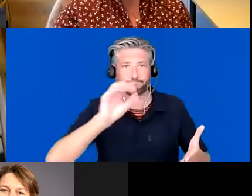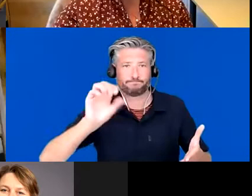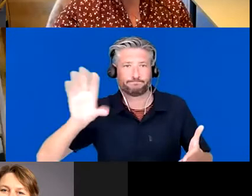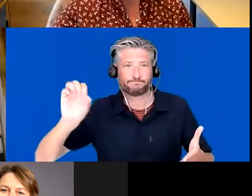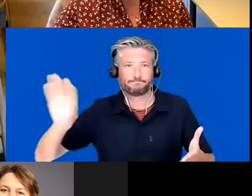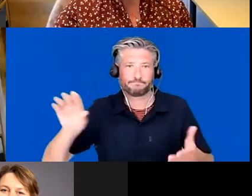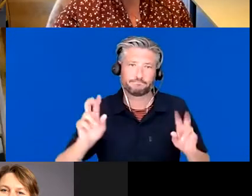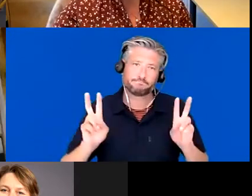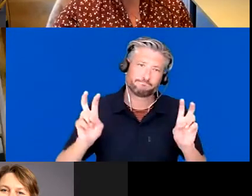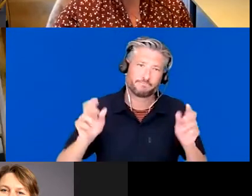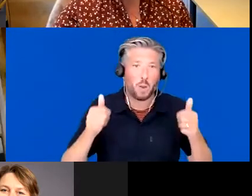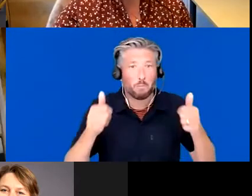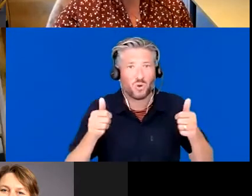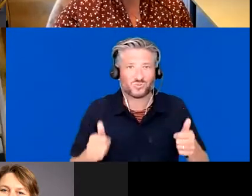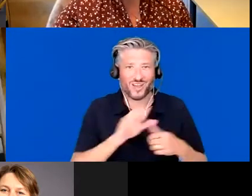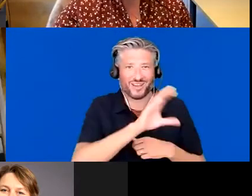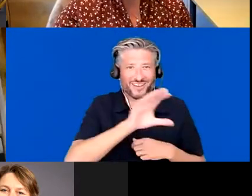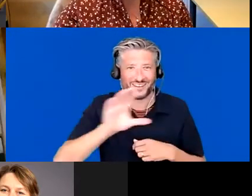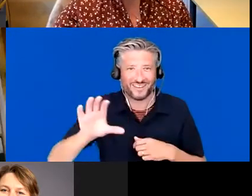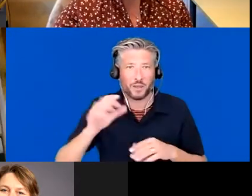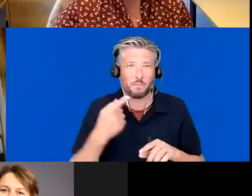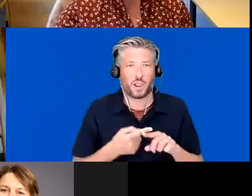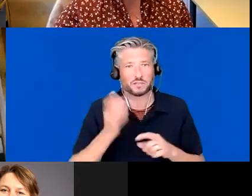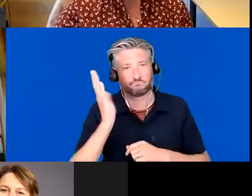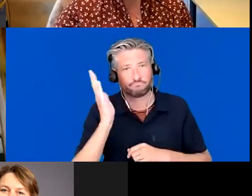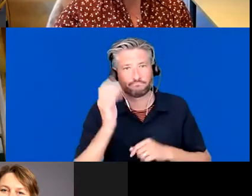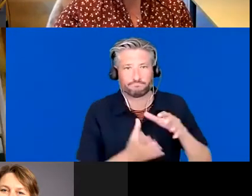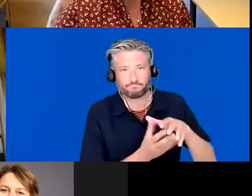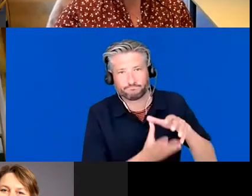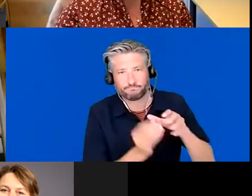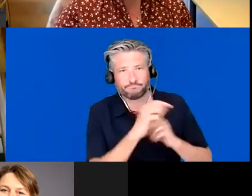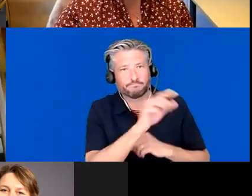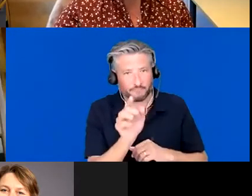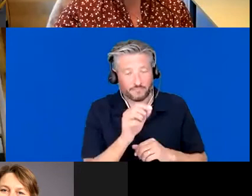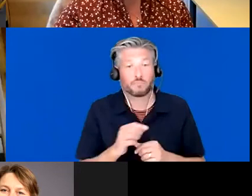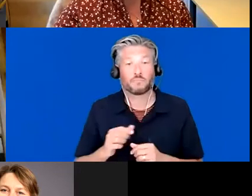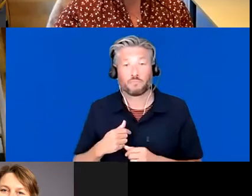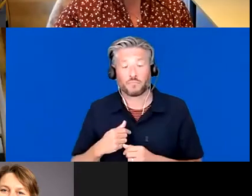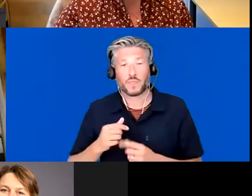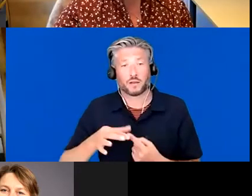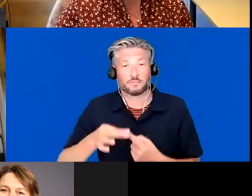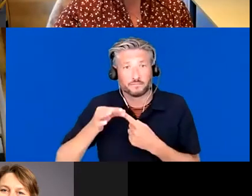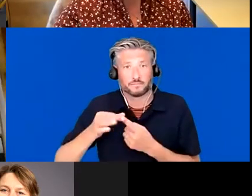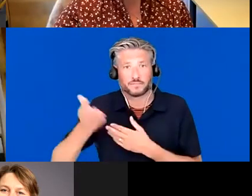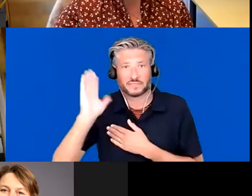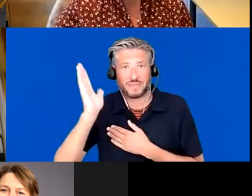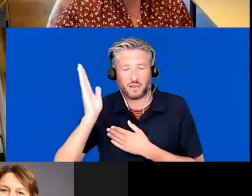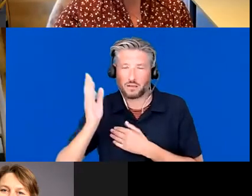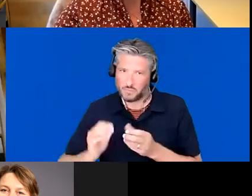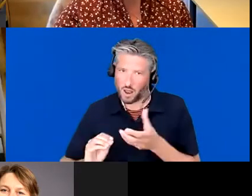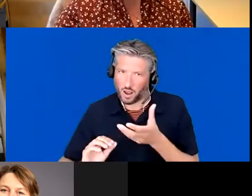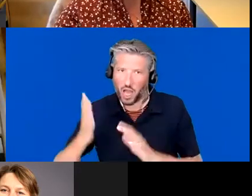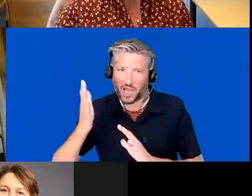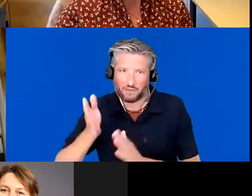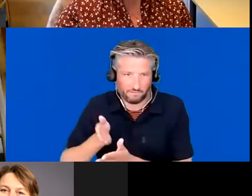feedback. Everyone else was live. The keynote speakers were live, and we had very few technical difficulties.